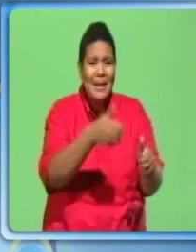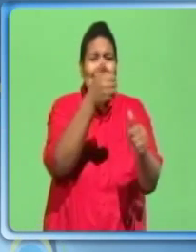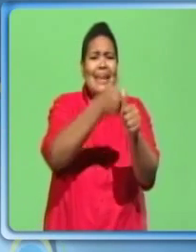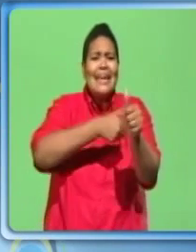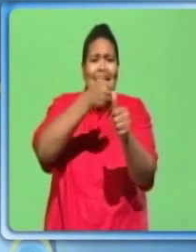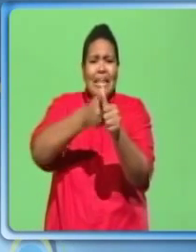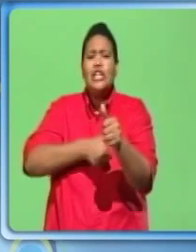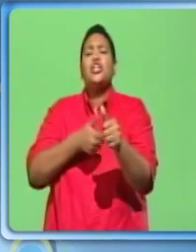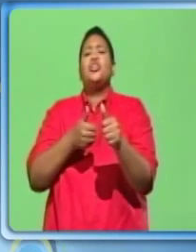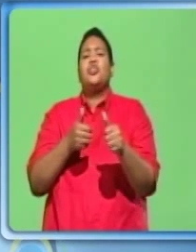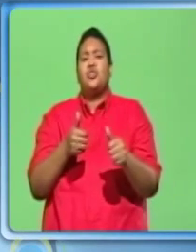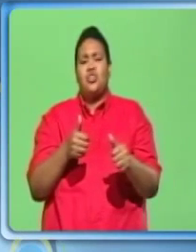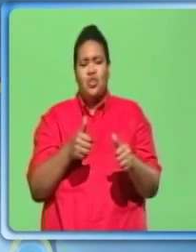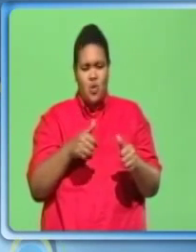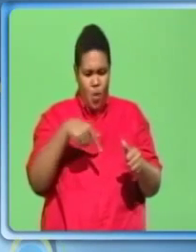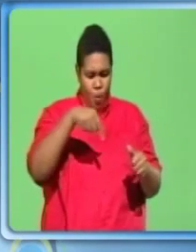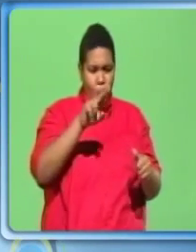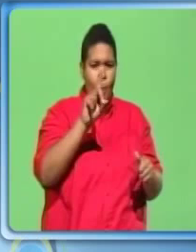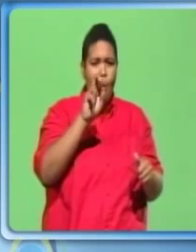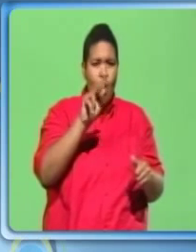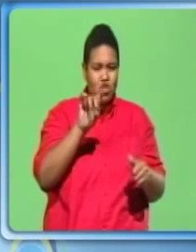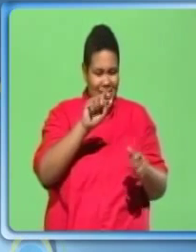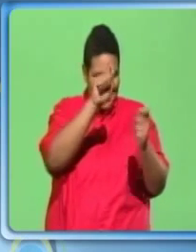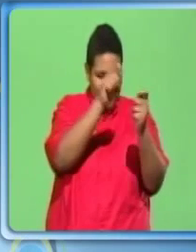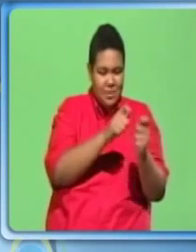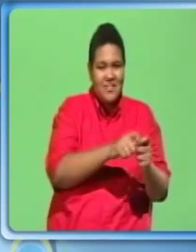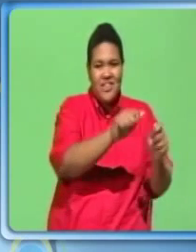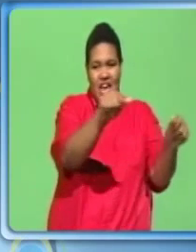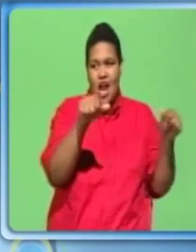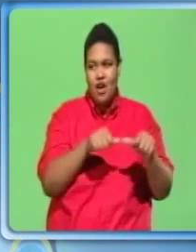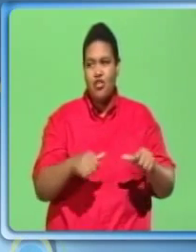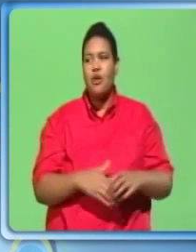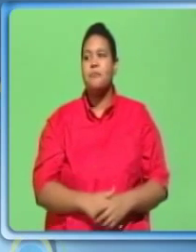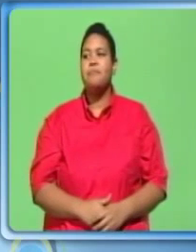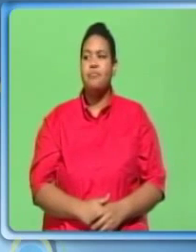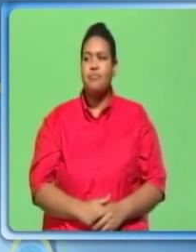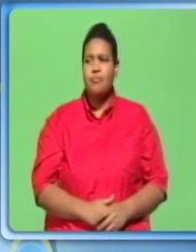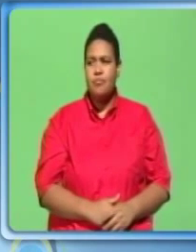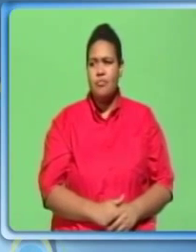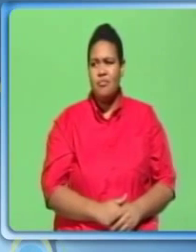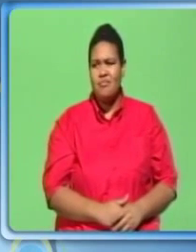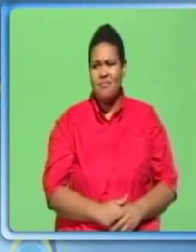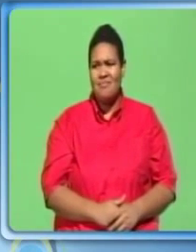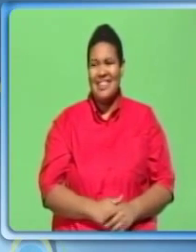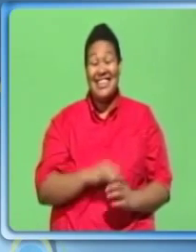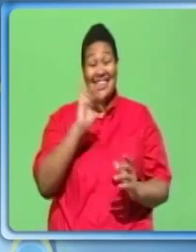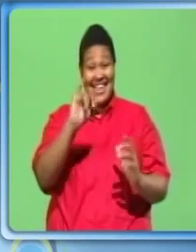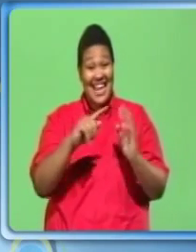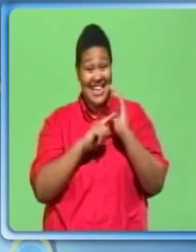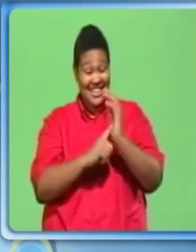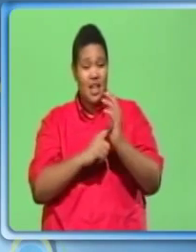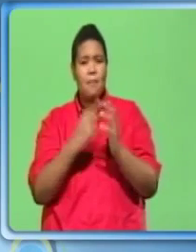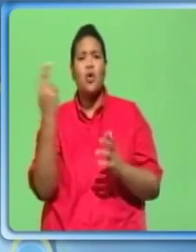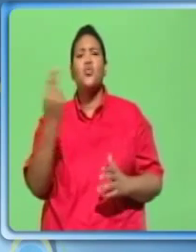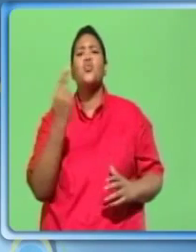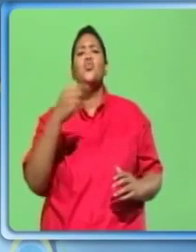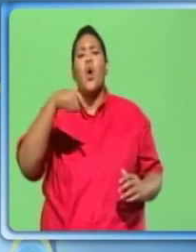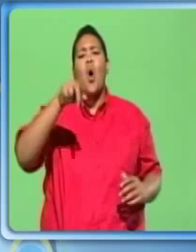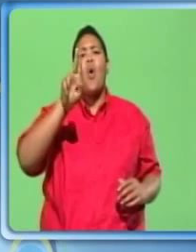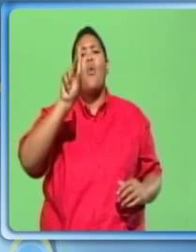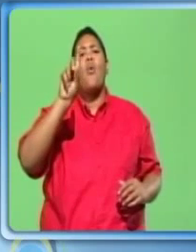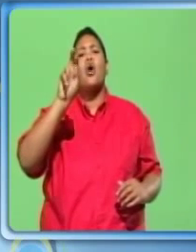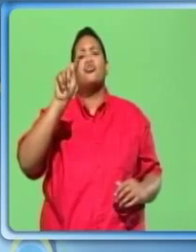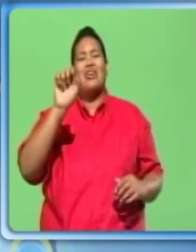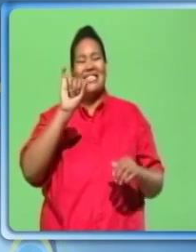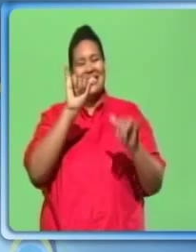randomly thrown quadrat in a given area. This example uses a quadrat size of